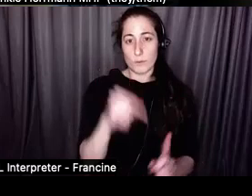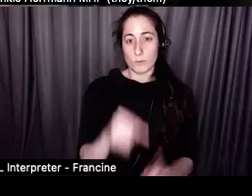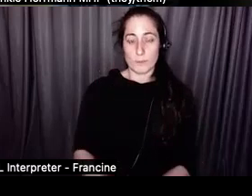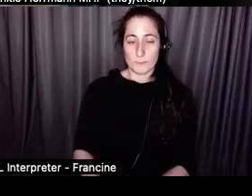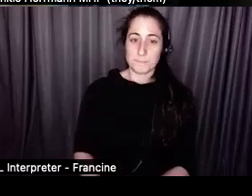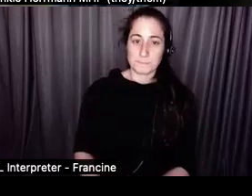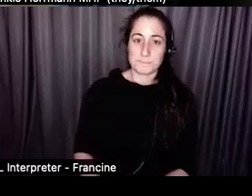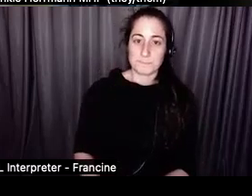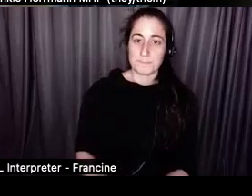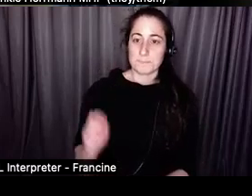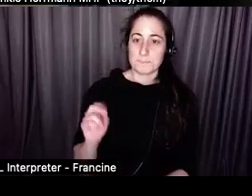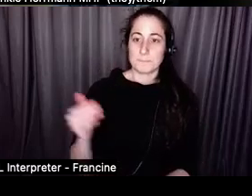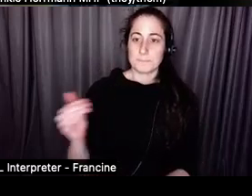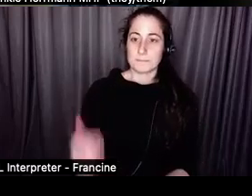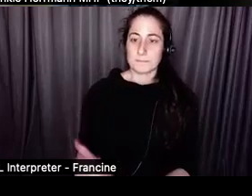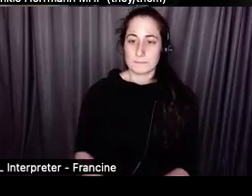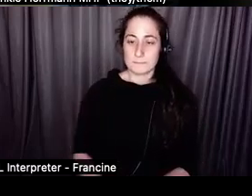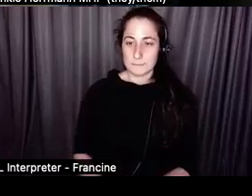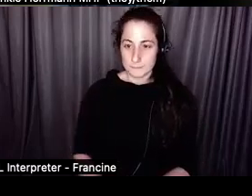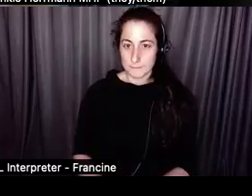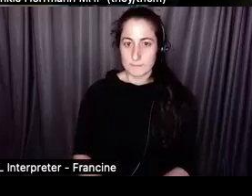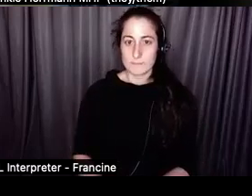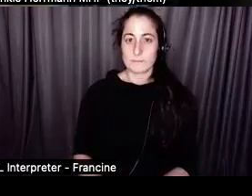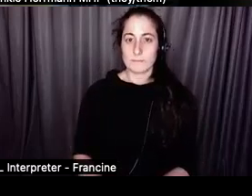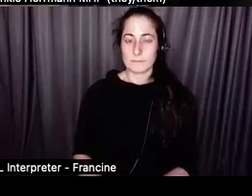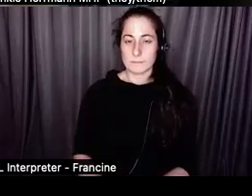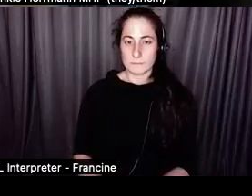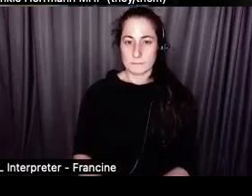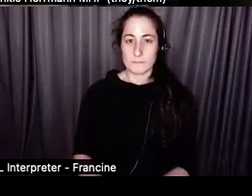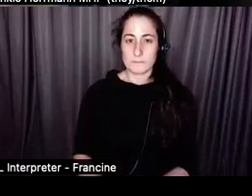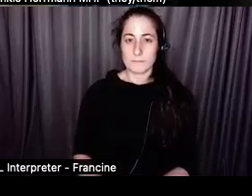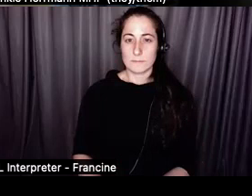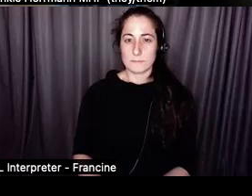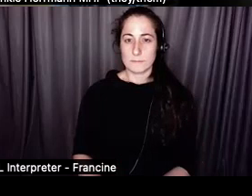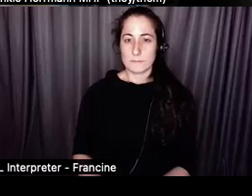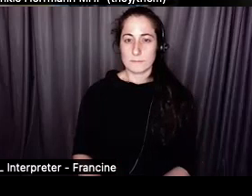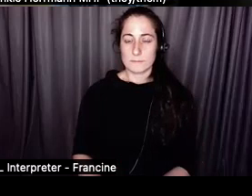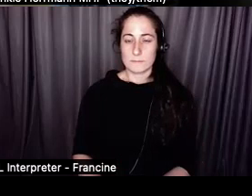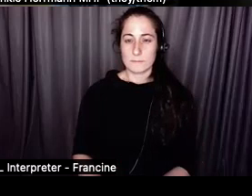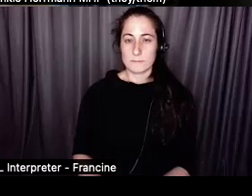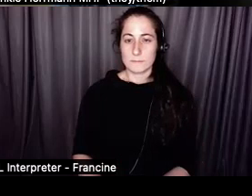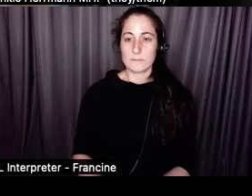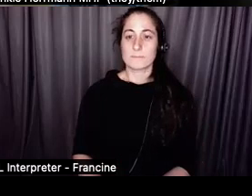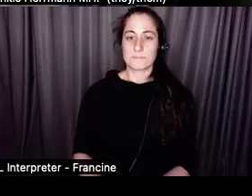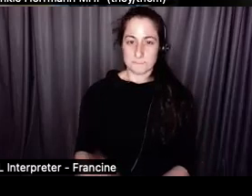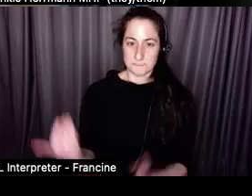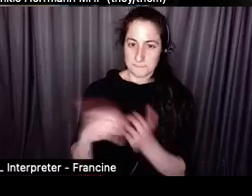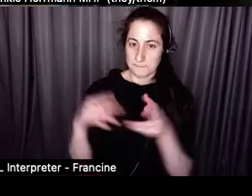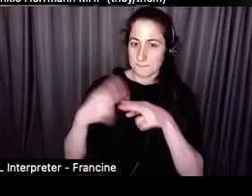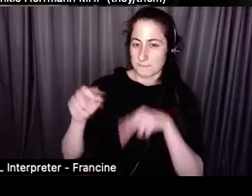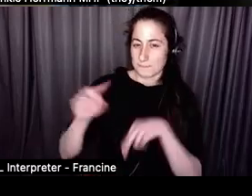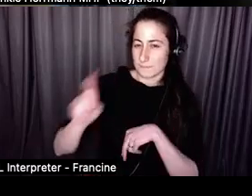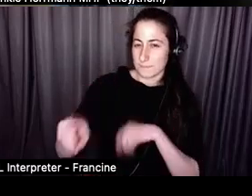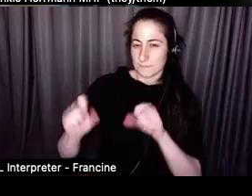Cool. Okay, then we've also got, oh, and another quick question, actually. Can you clarify